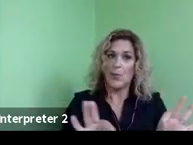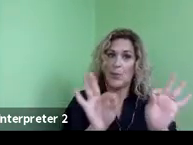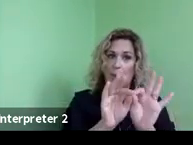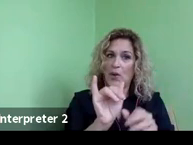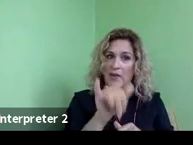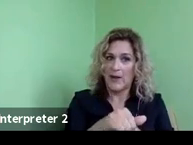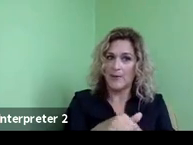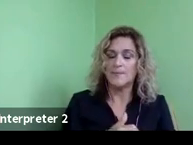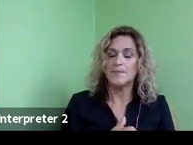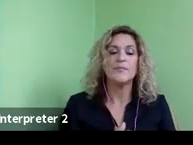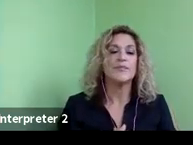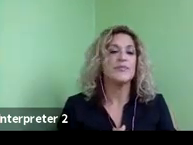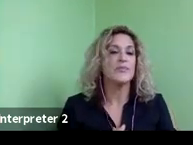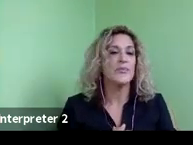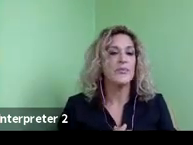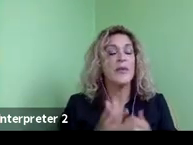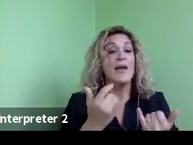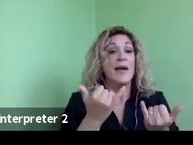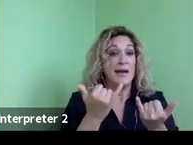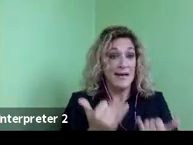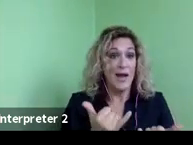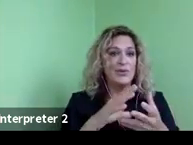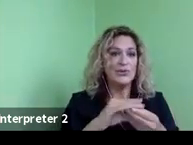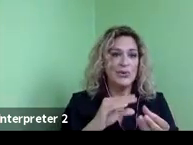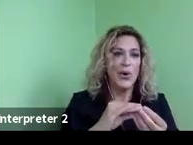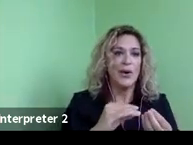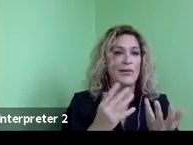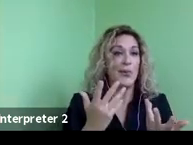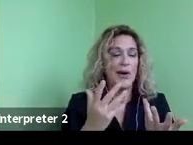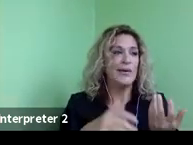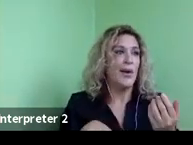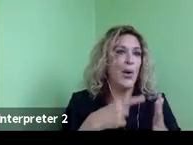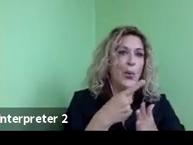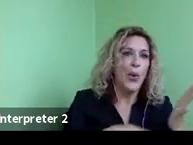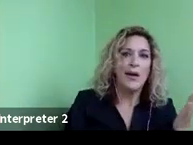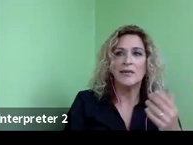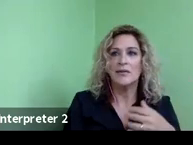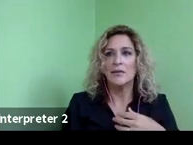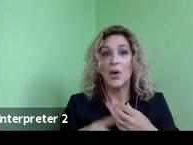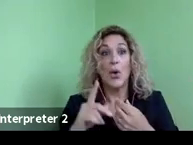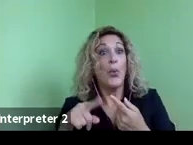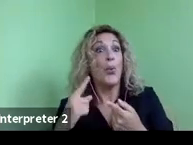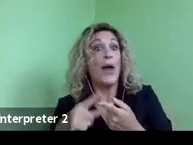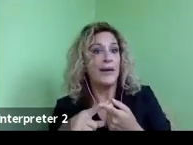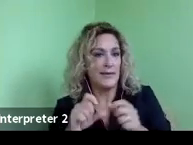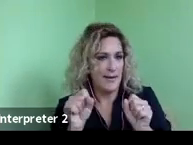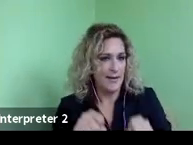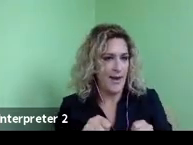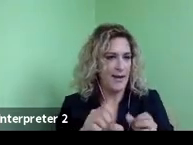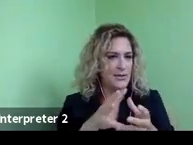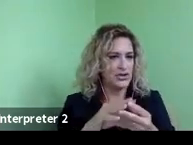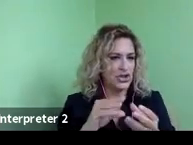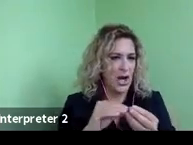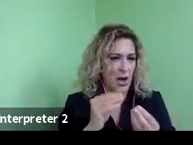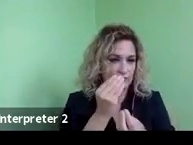Now we'll talk a bit about what and when can be shared. What can be shared and